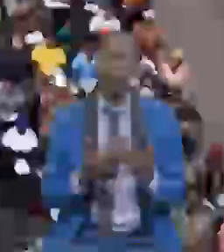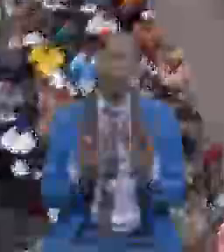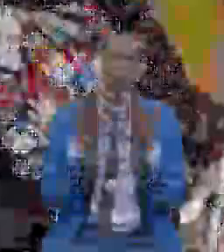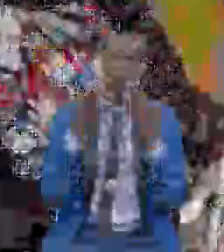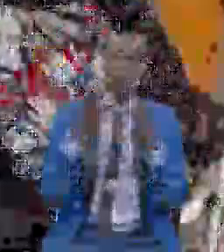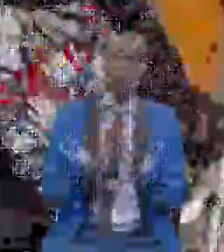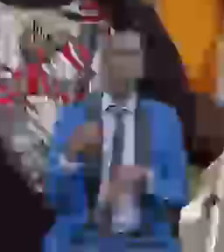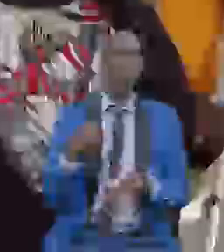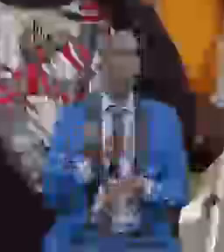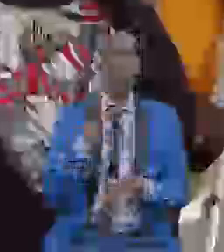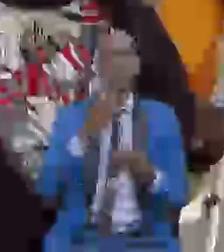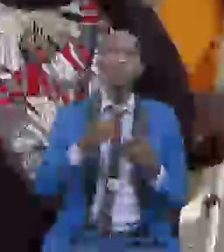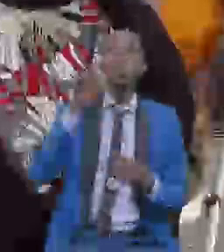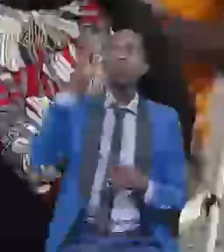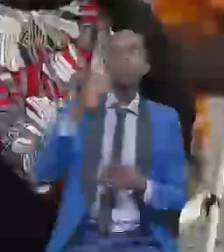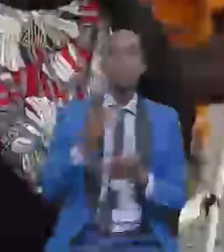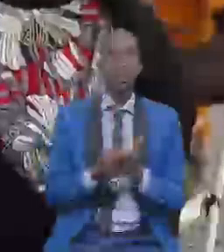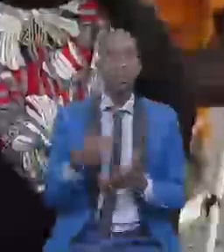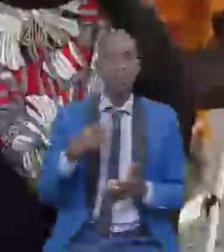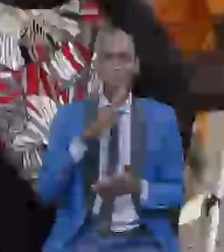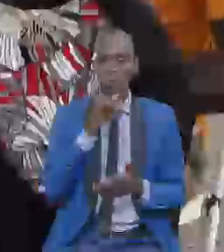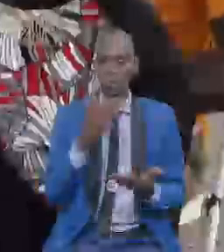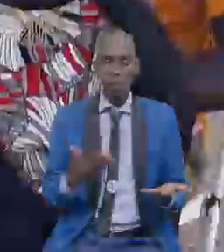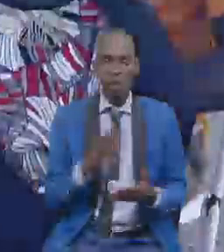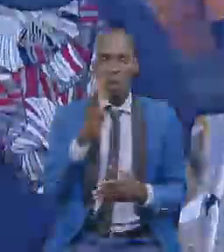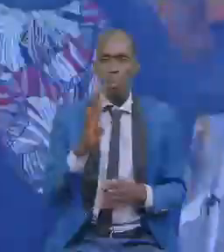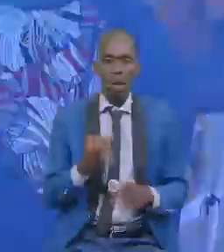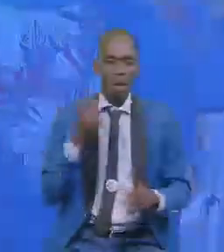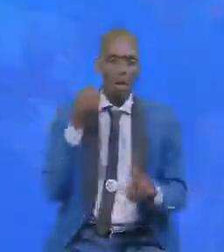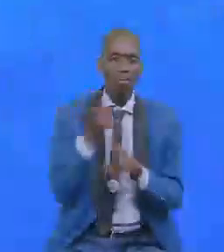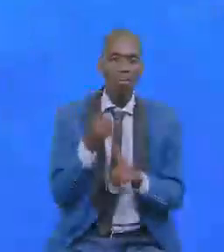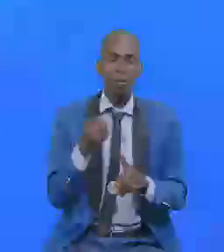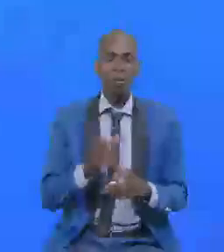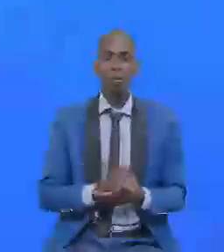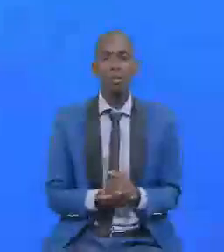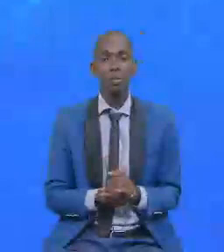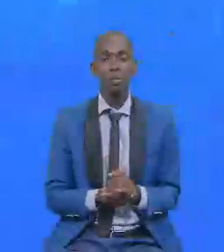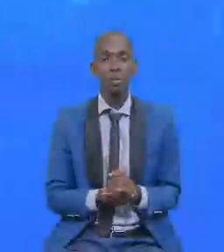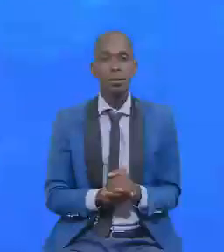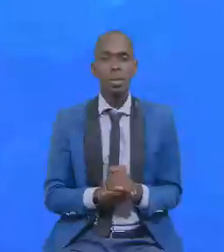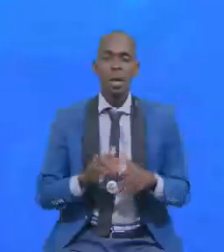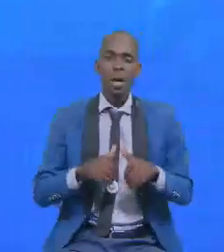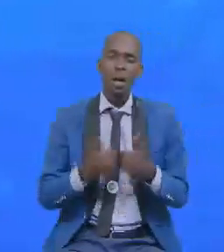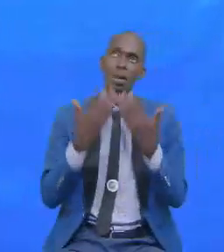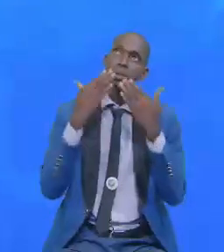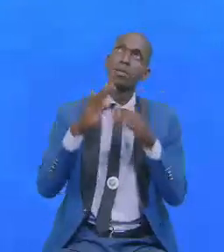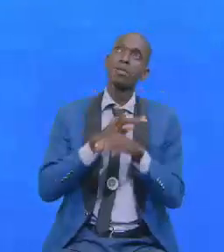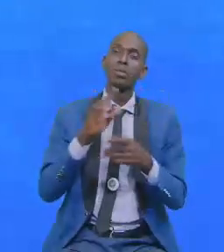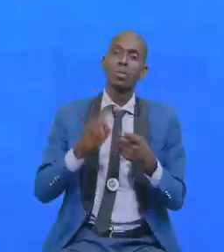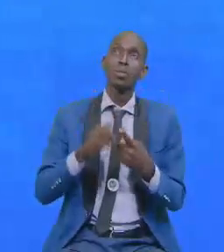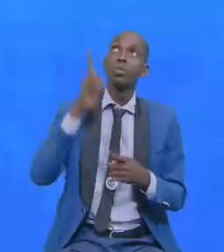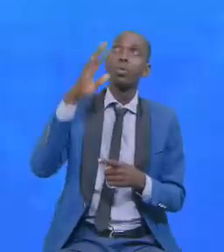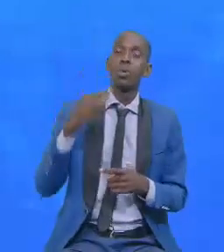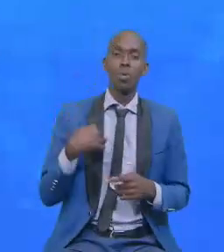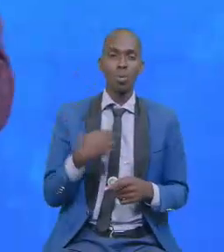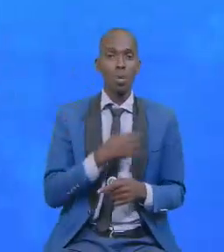here accidentally. How grateful to God we are that